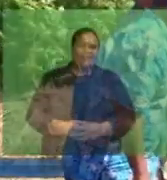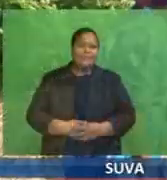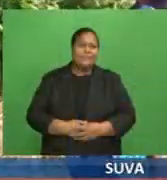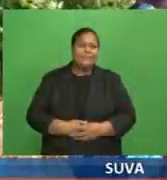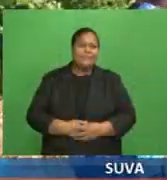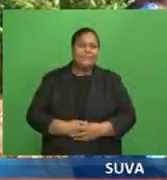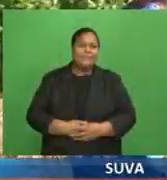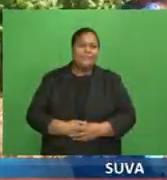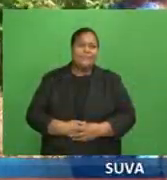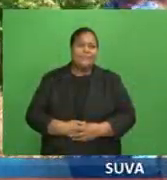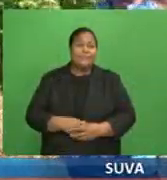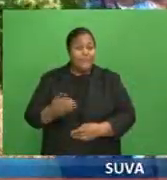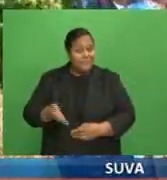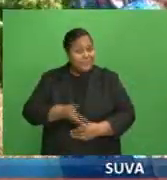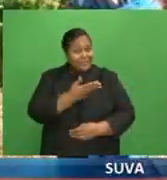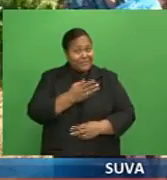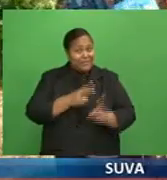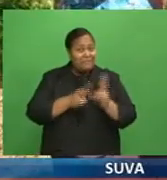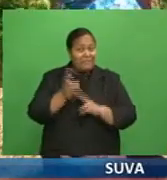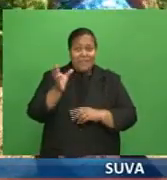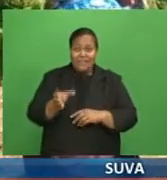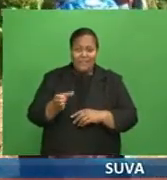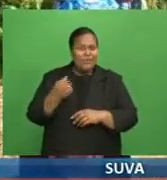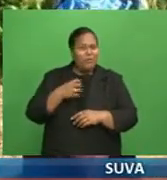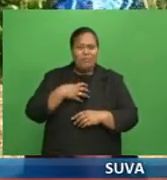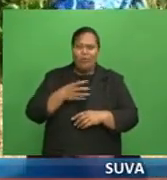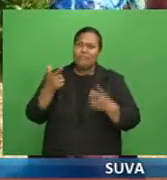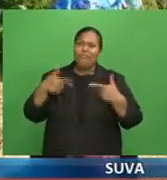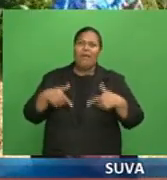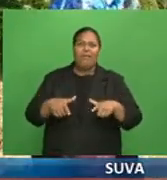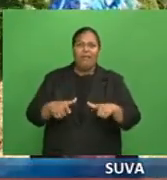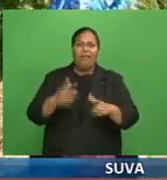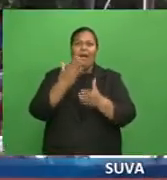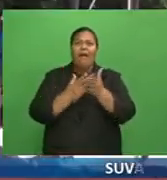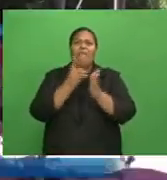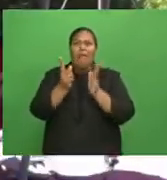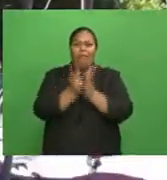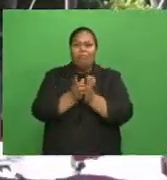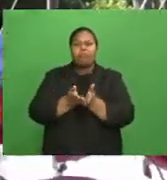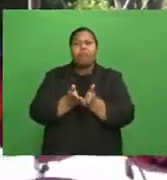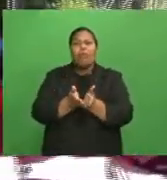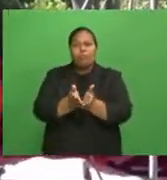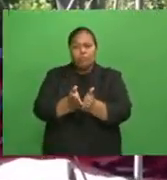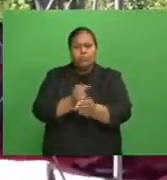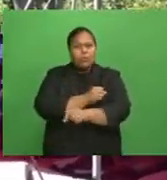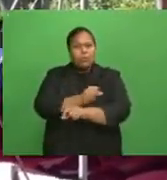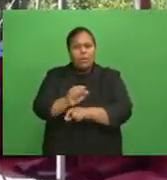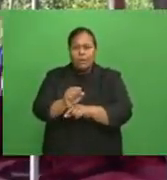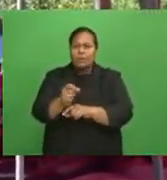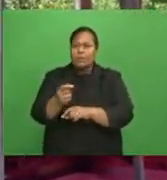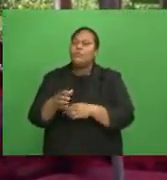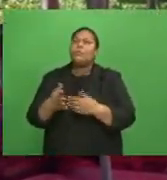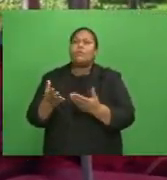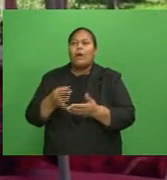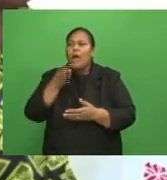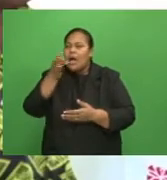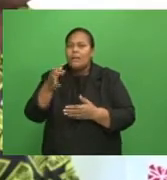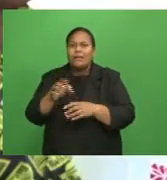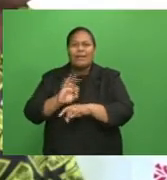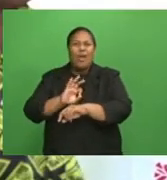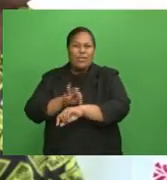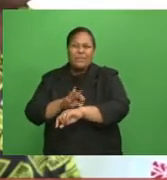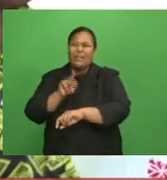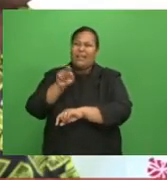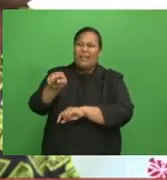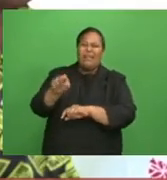These villagers will no longer have to travel for over half an hour by boat to seek basic medical care in Teddy. Now with the facility to